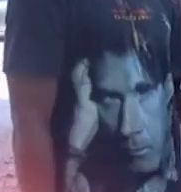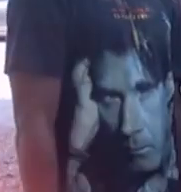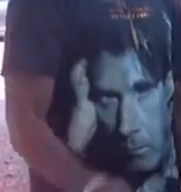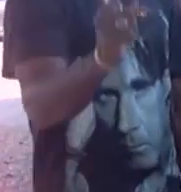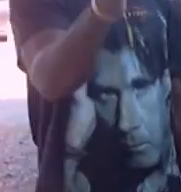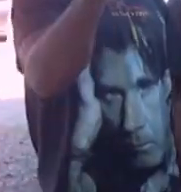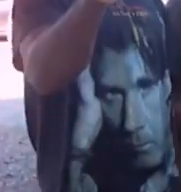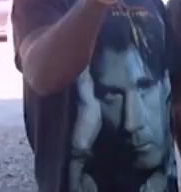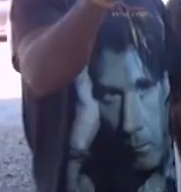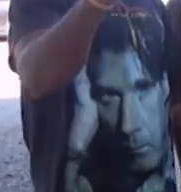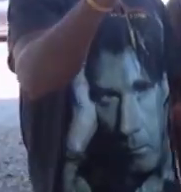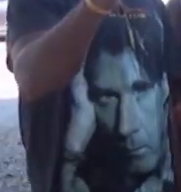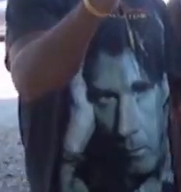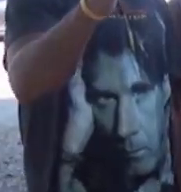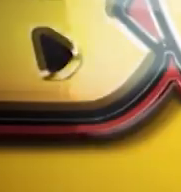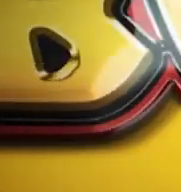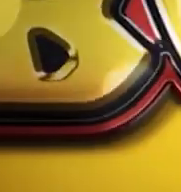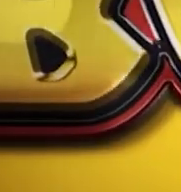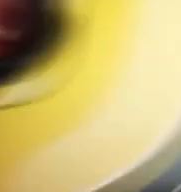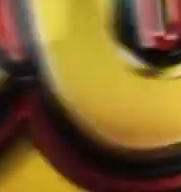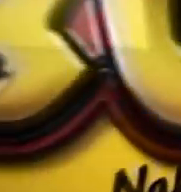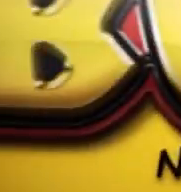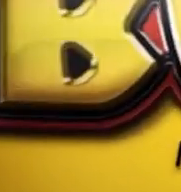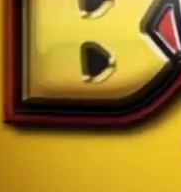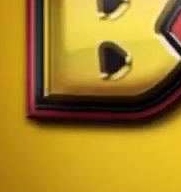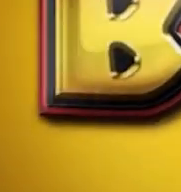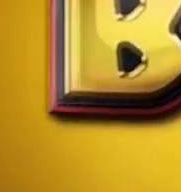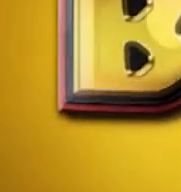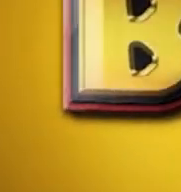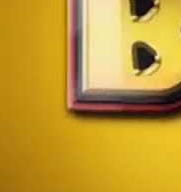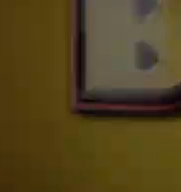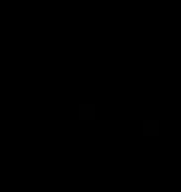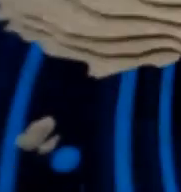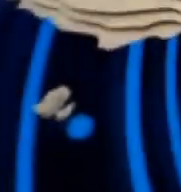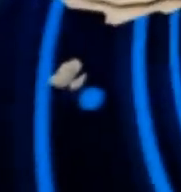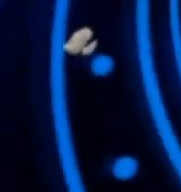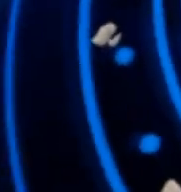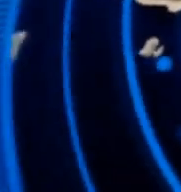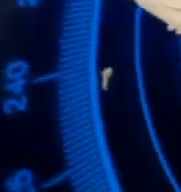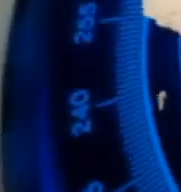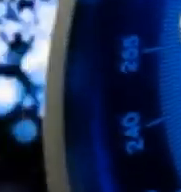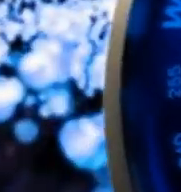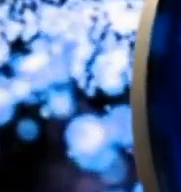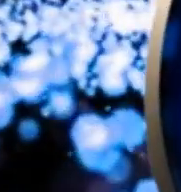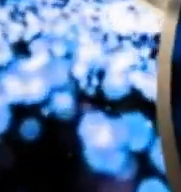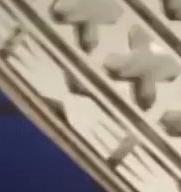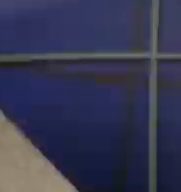Bula FM number 2 NSR. Bula FM number 2 NSR.